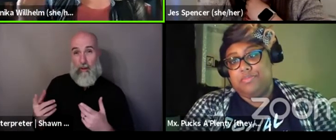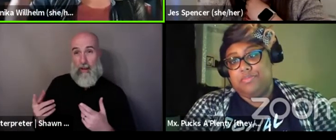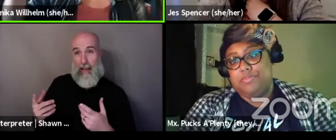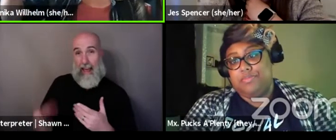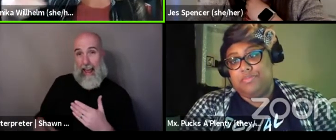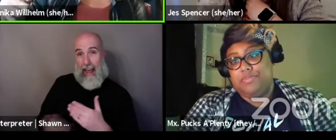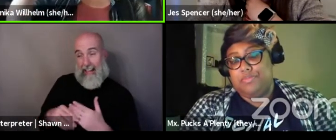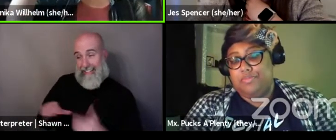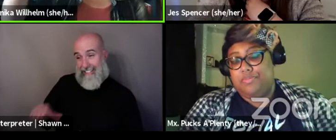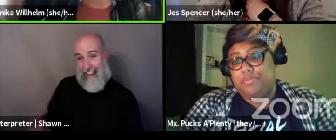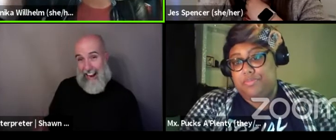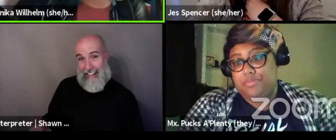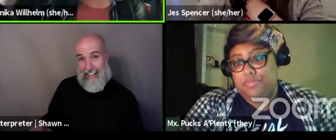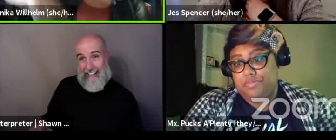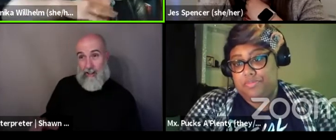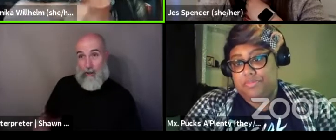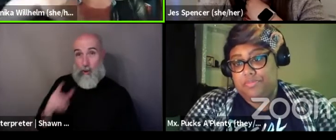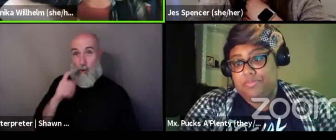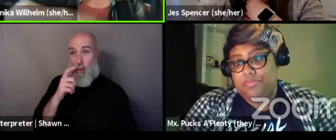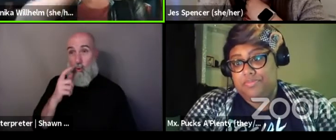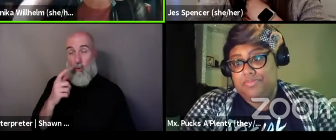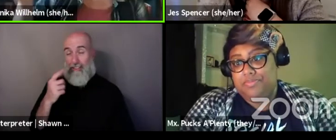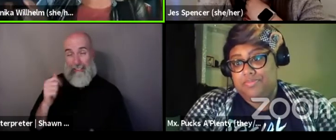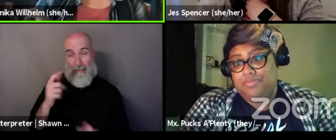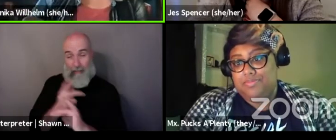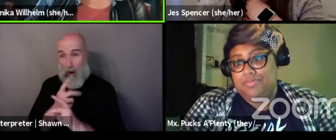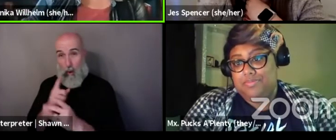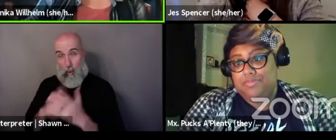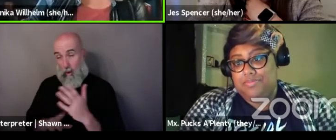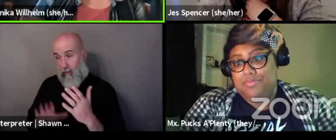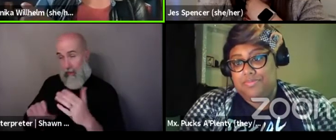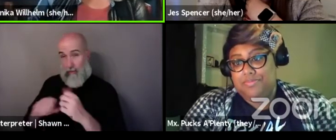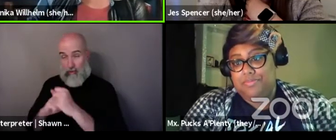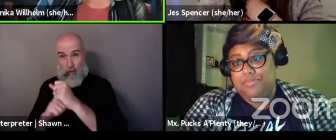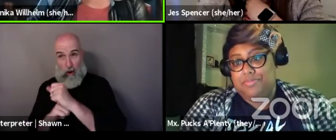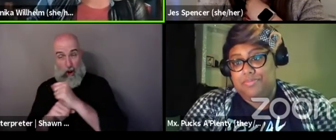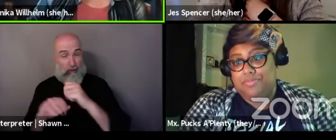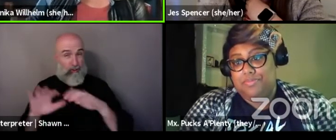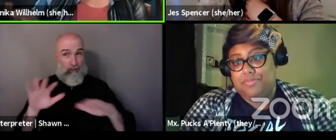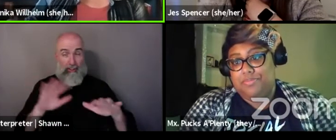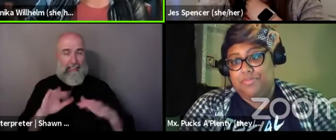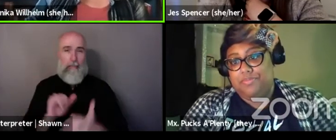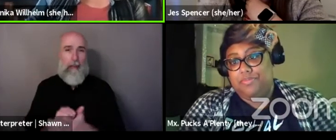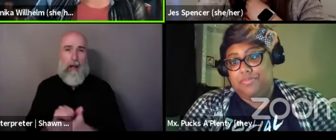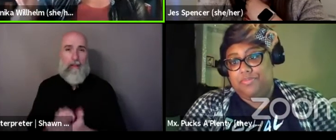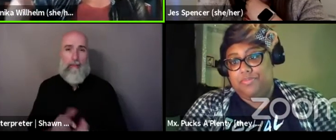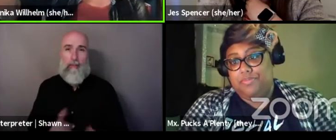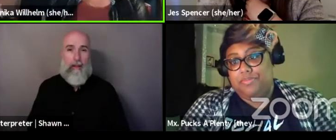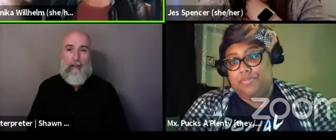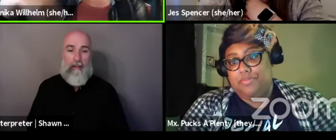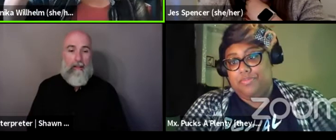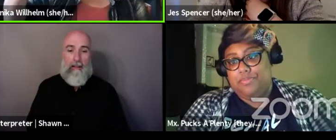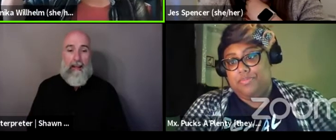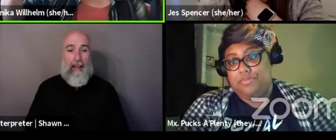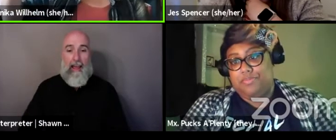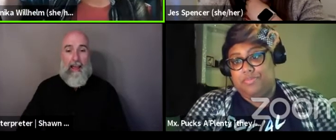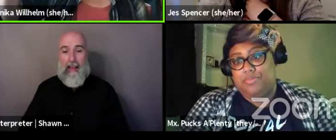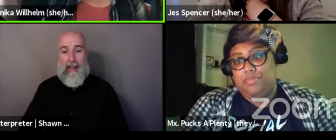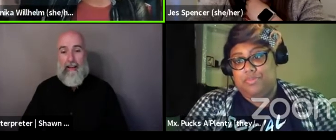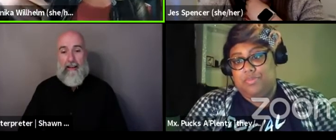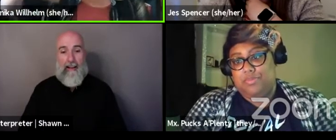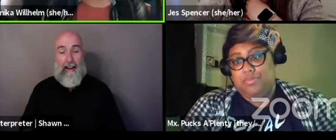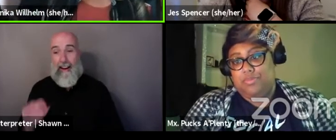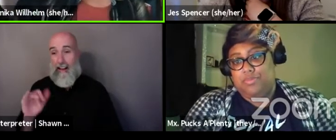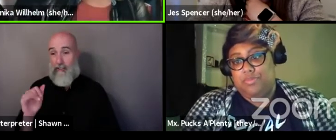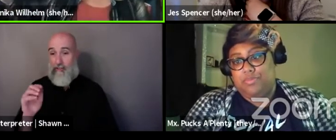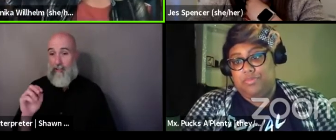beings who are still figuring out what their structure is within the world, it's impossible. And then, like, you know, Jasmine,